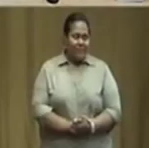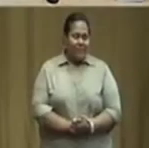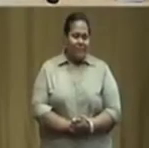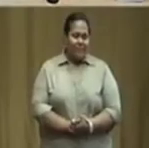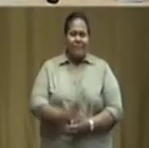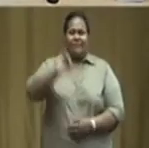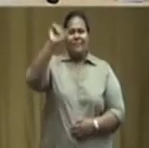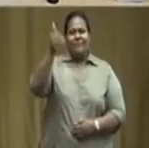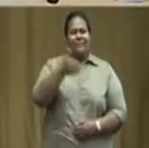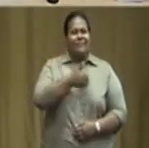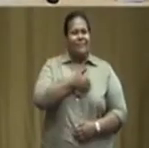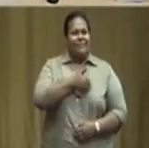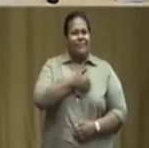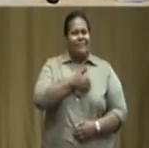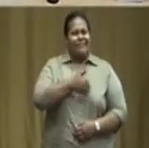Good morning.